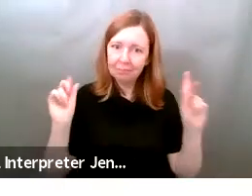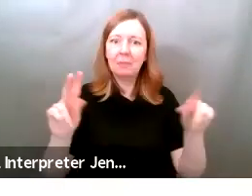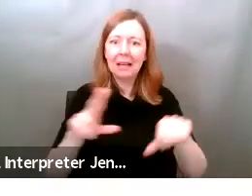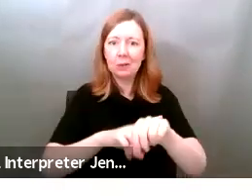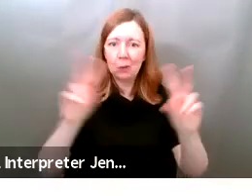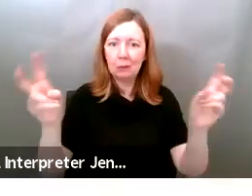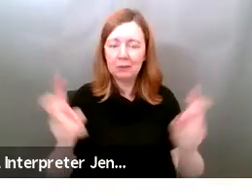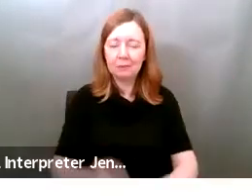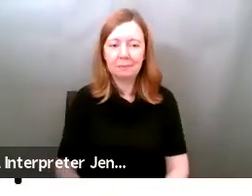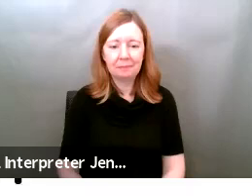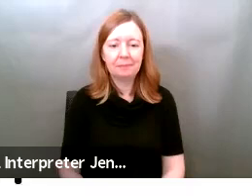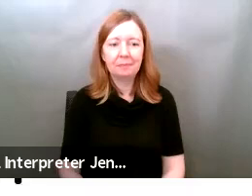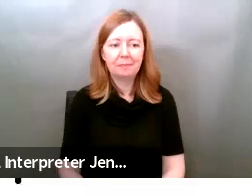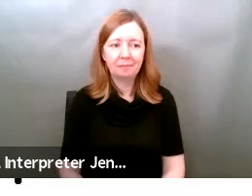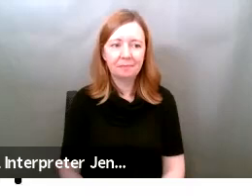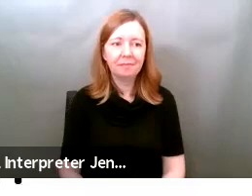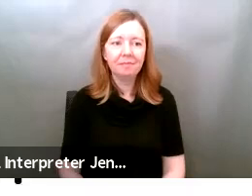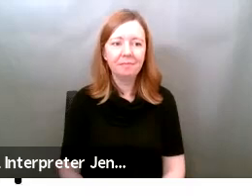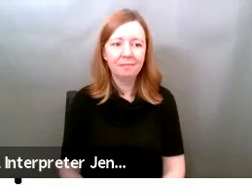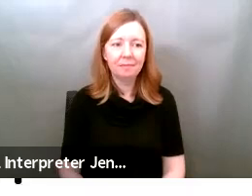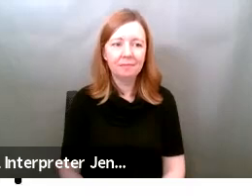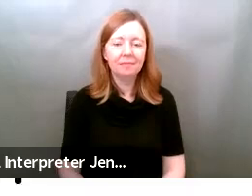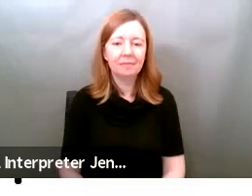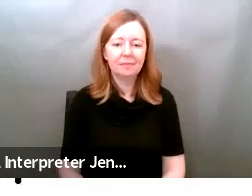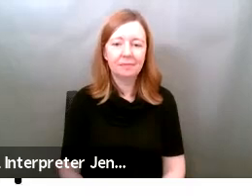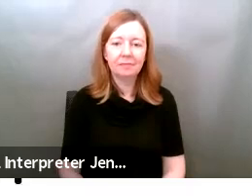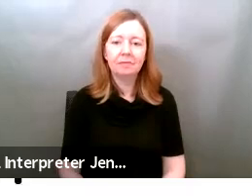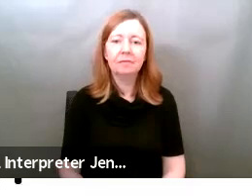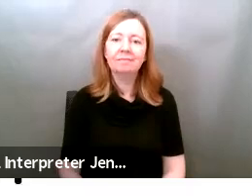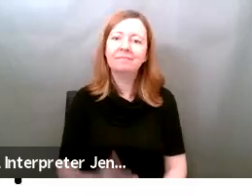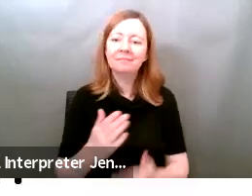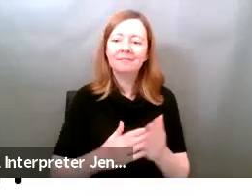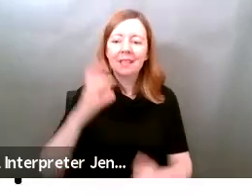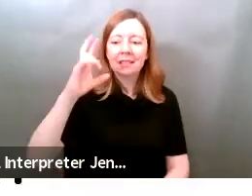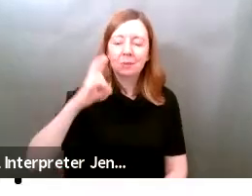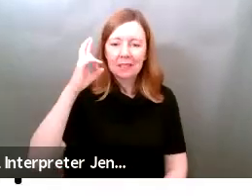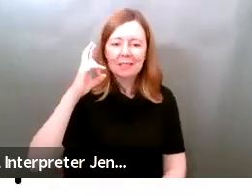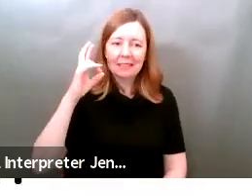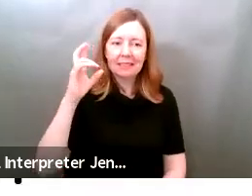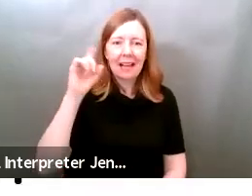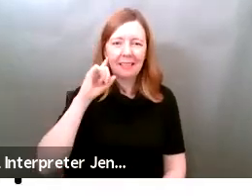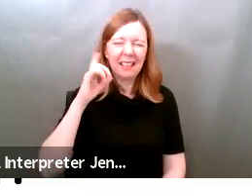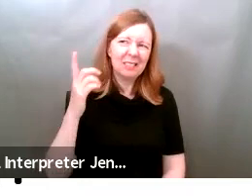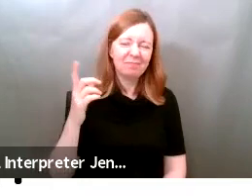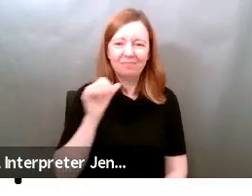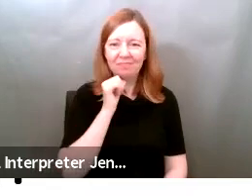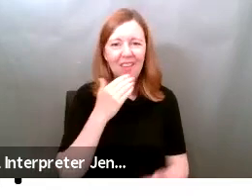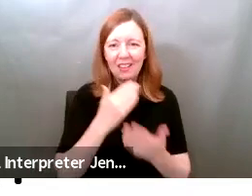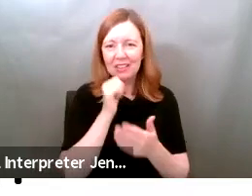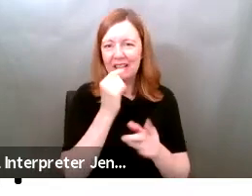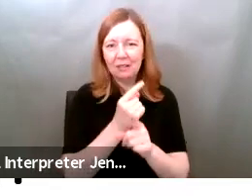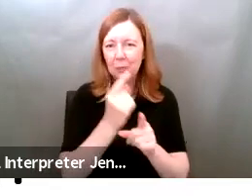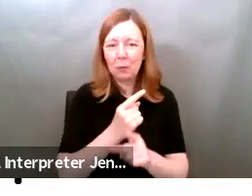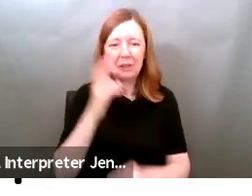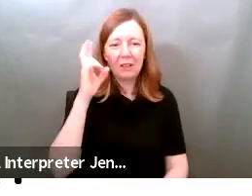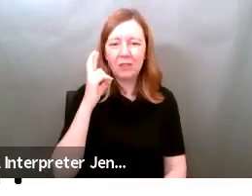normal. Next slide. So what are some reasons that I think are bad, not appropriate